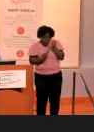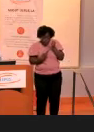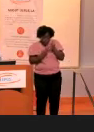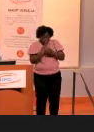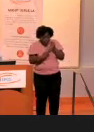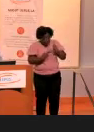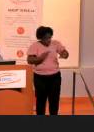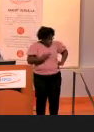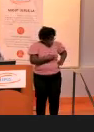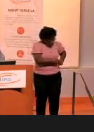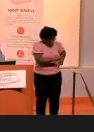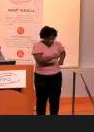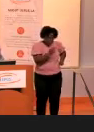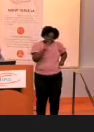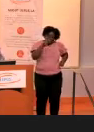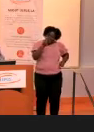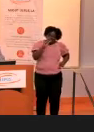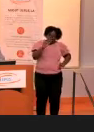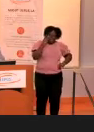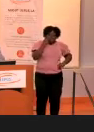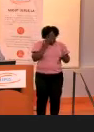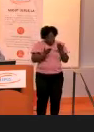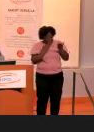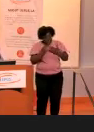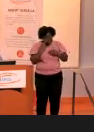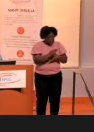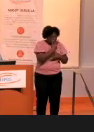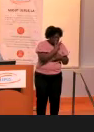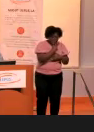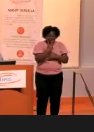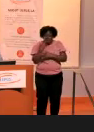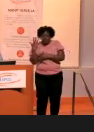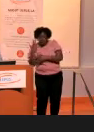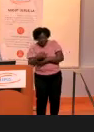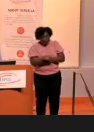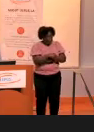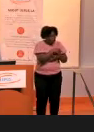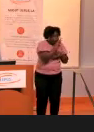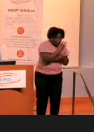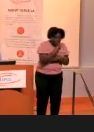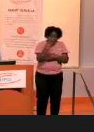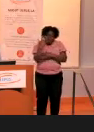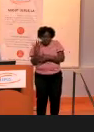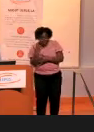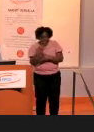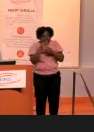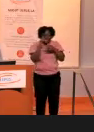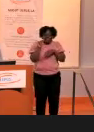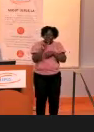so it's not uncommon to see class 3 and class 5 or class 4 and class 5 on the same